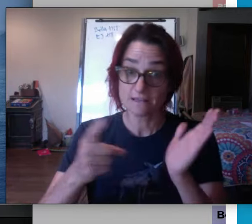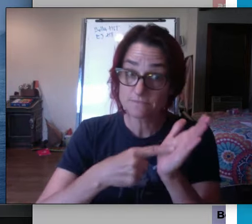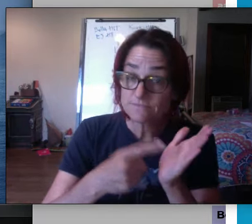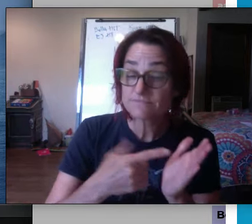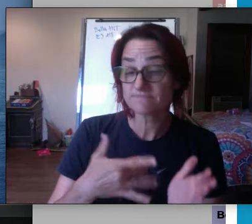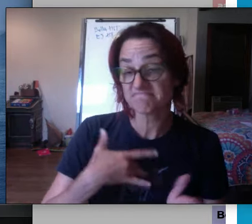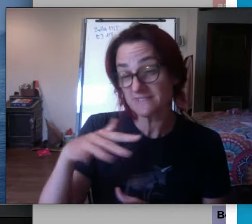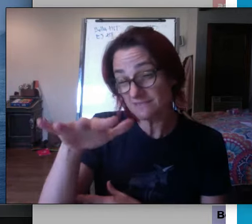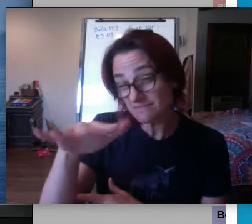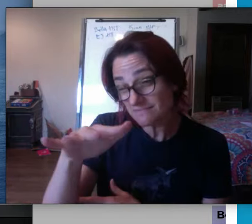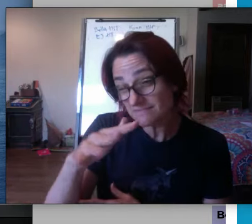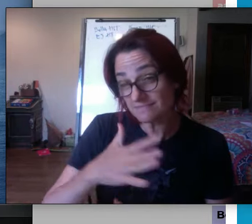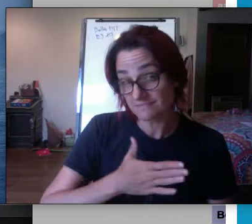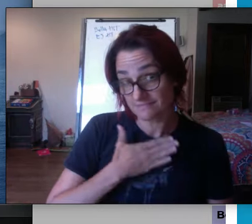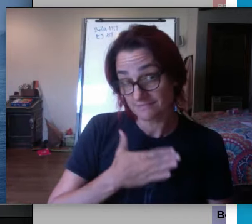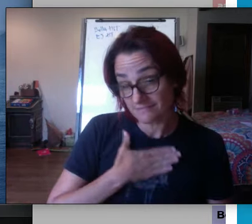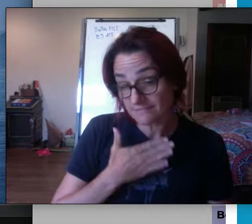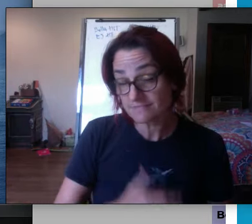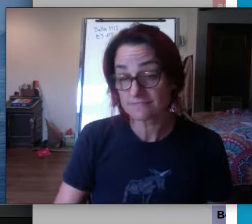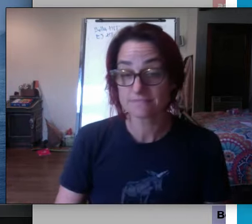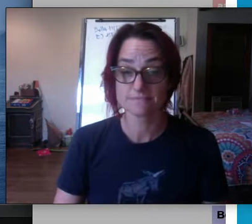Sometimes I feel kind of happy.